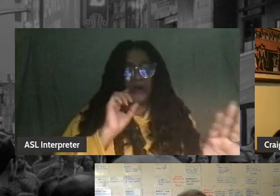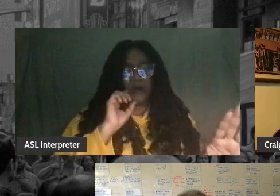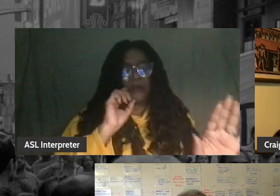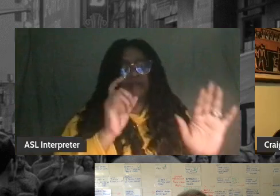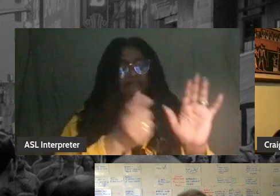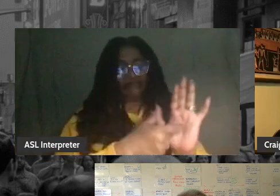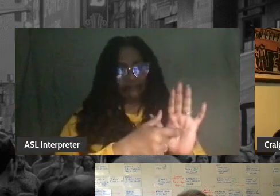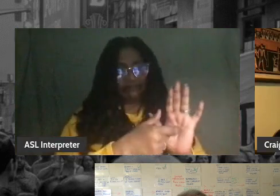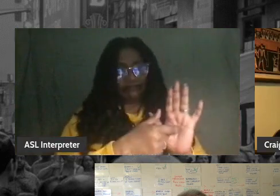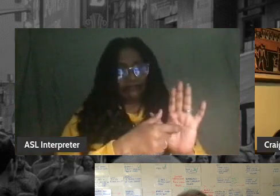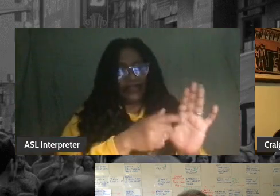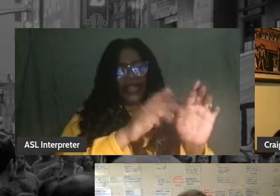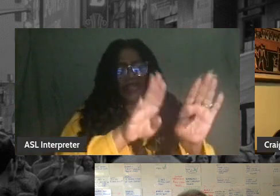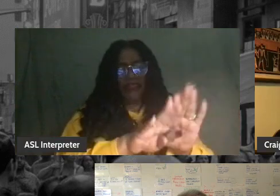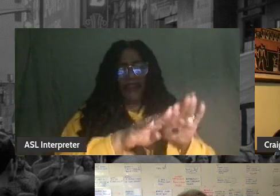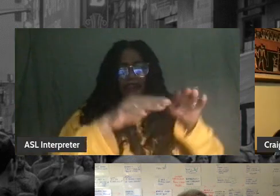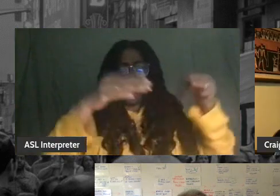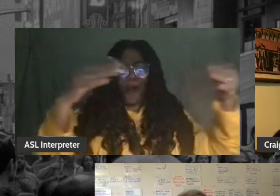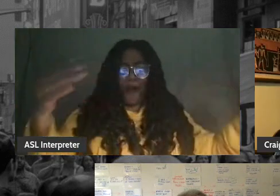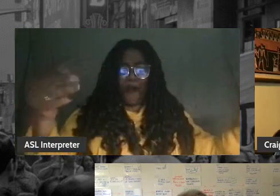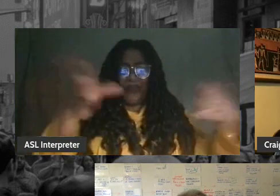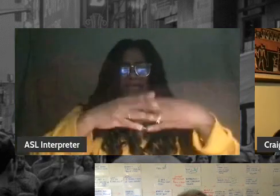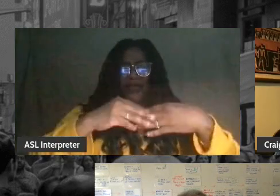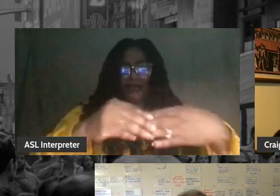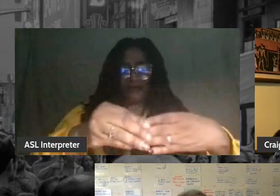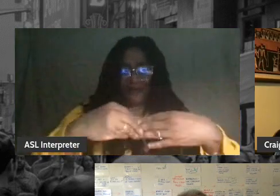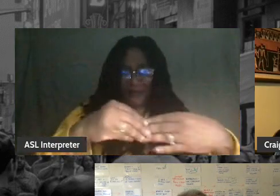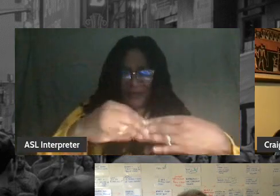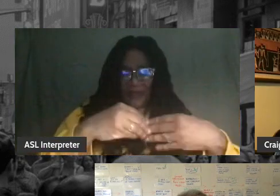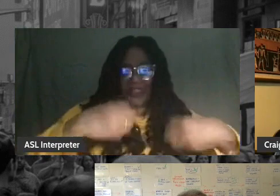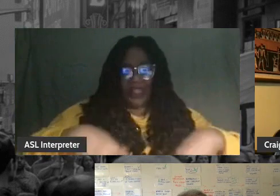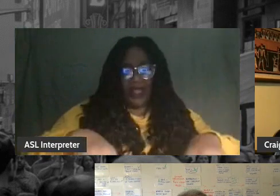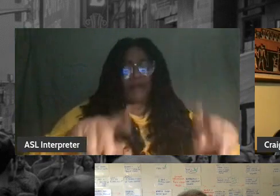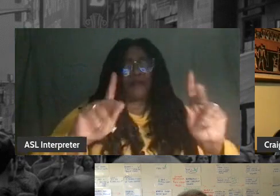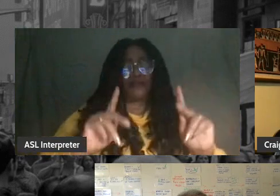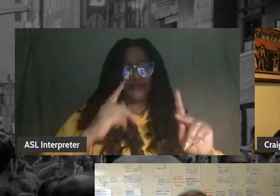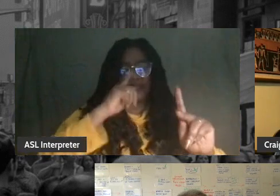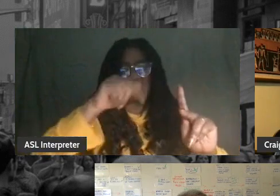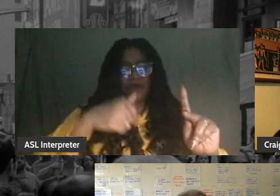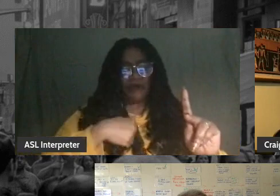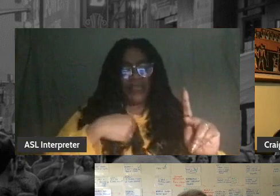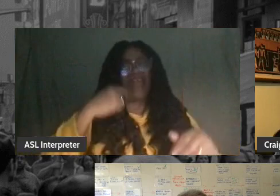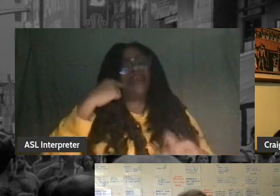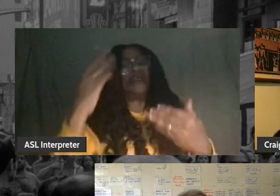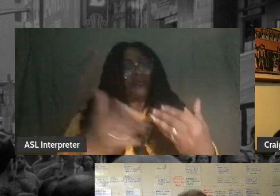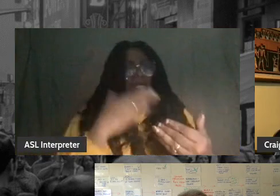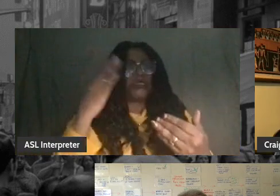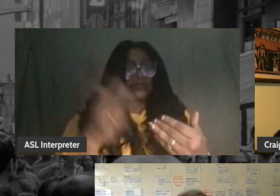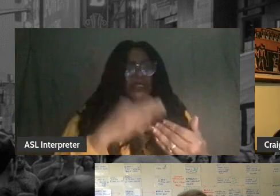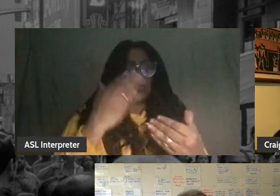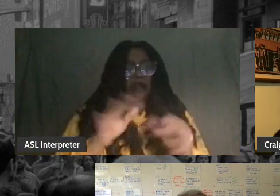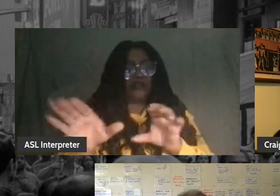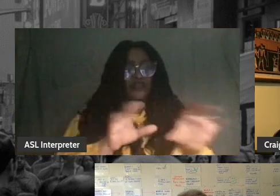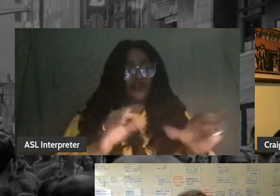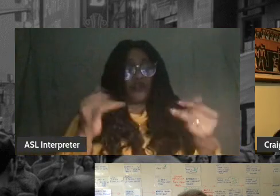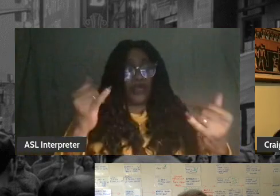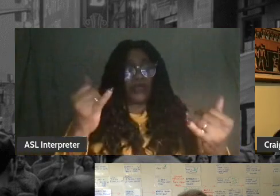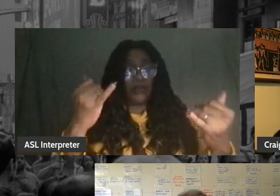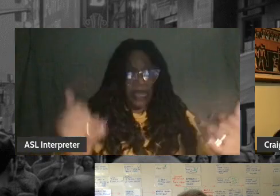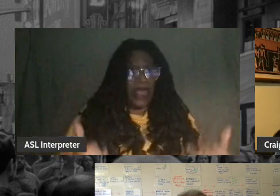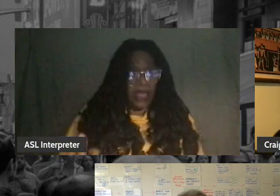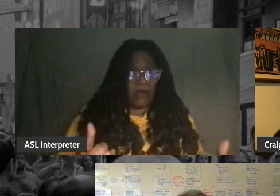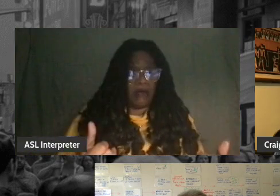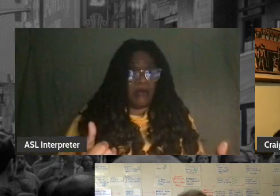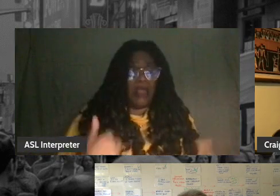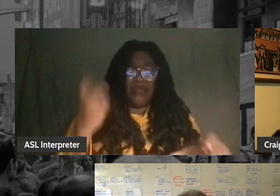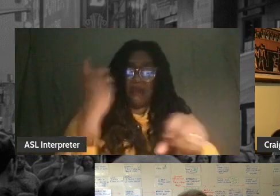are opening, constantly opening doors and opportunities for me now. I think it's easier for them to do that now, however. I think it